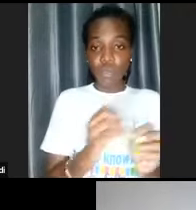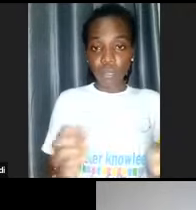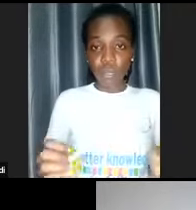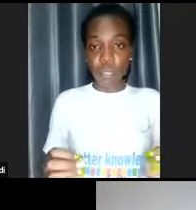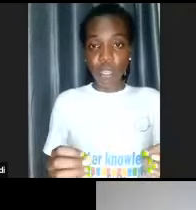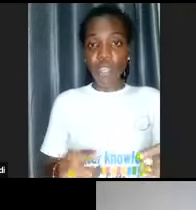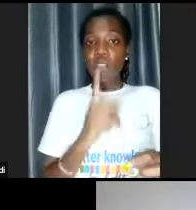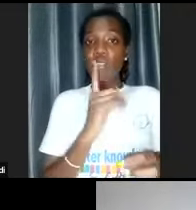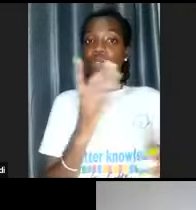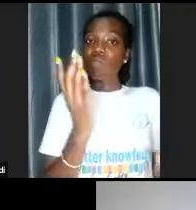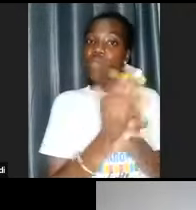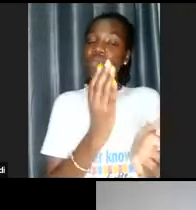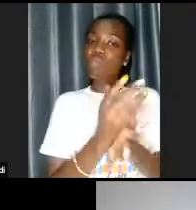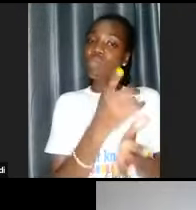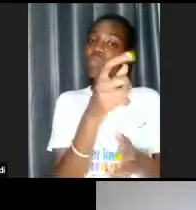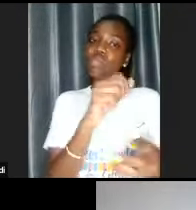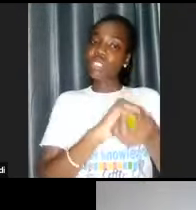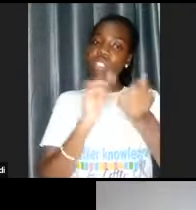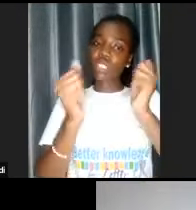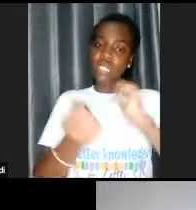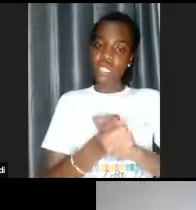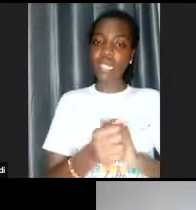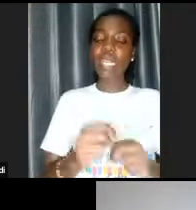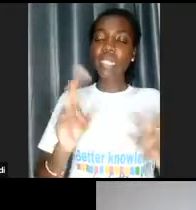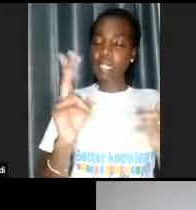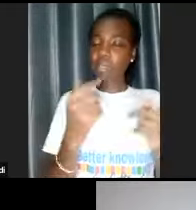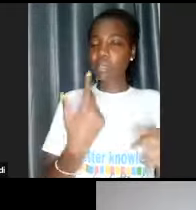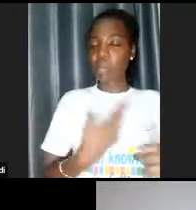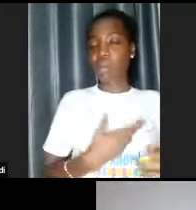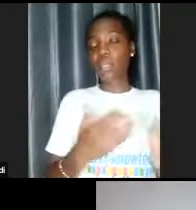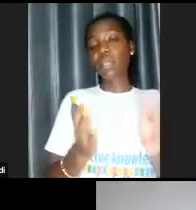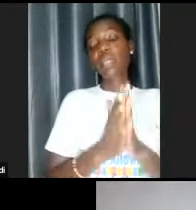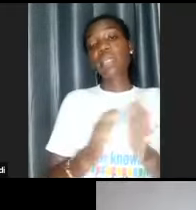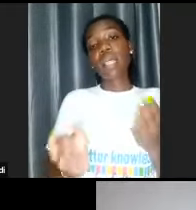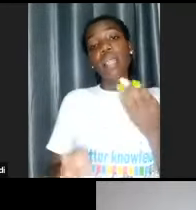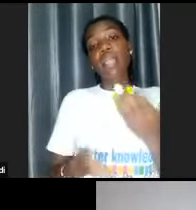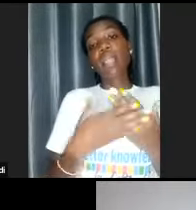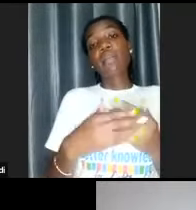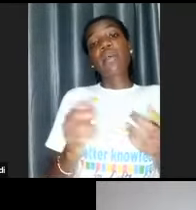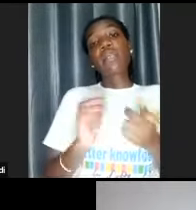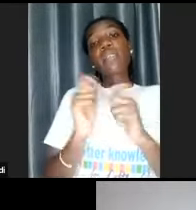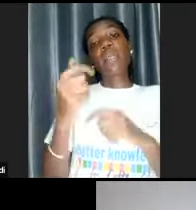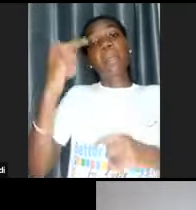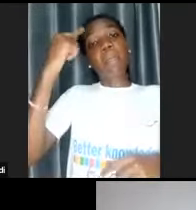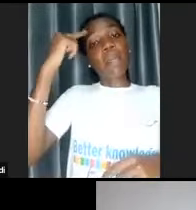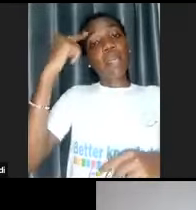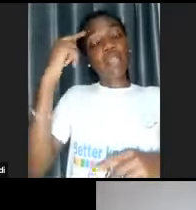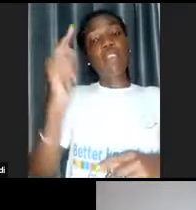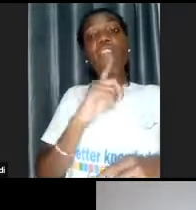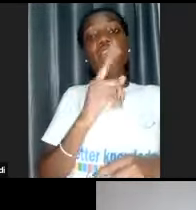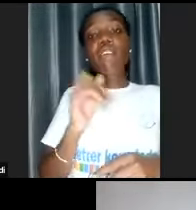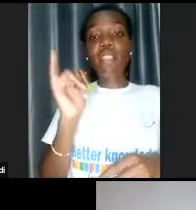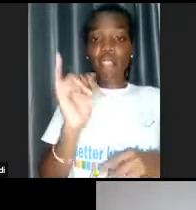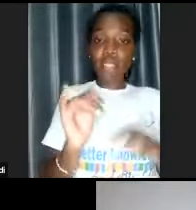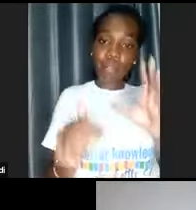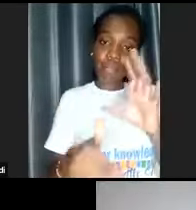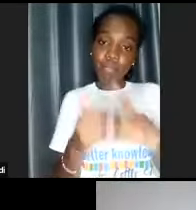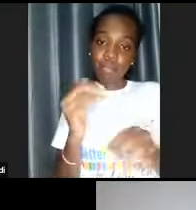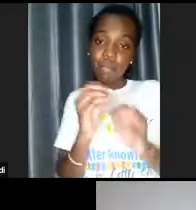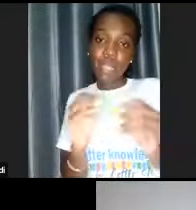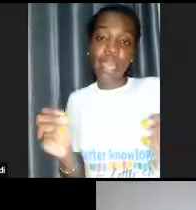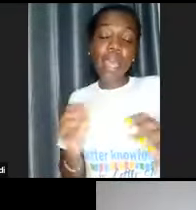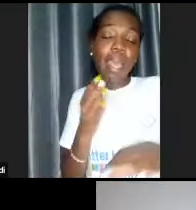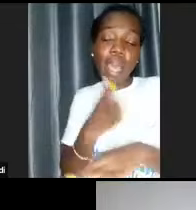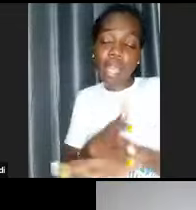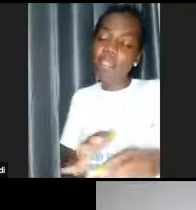our view. You helped transform our mindset. So that did not come up front. It came after a lot of